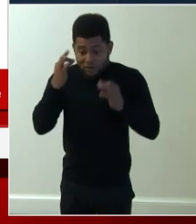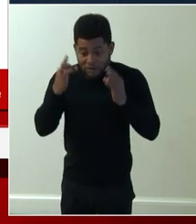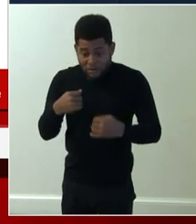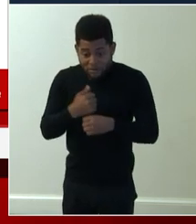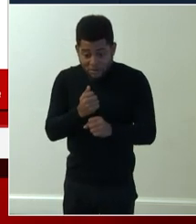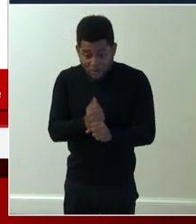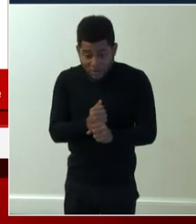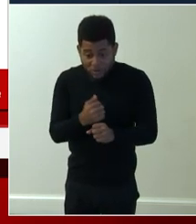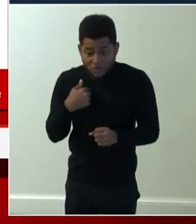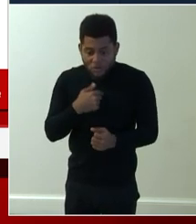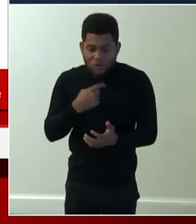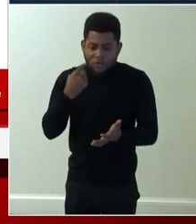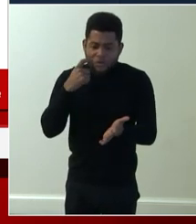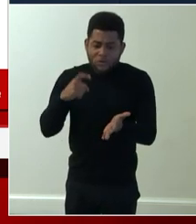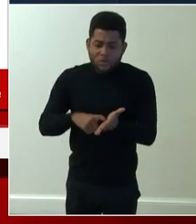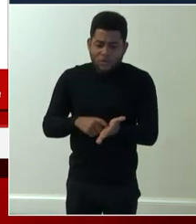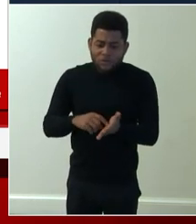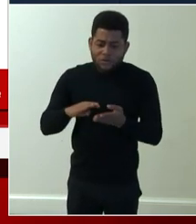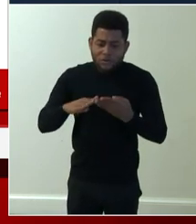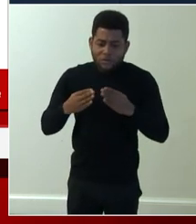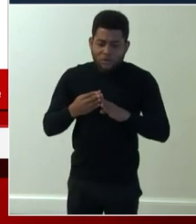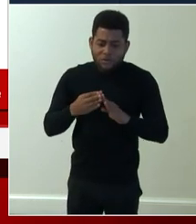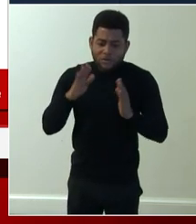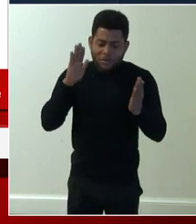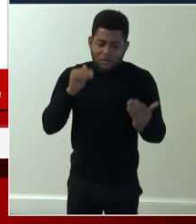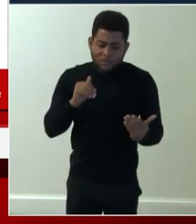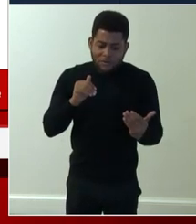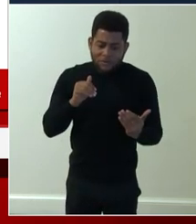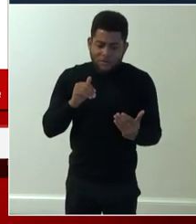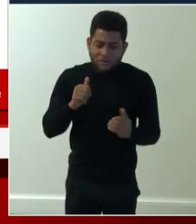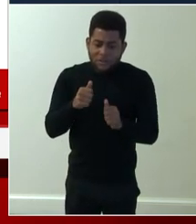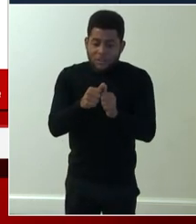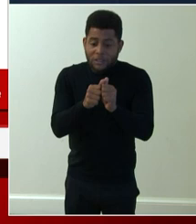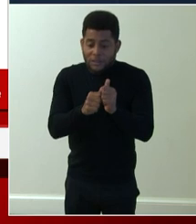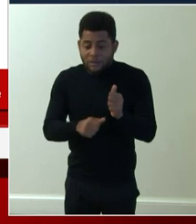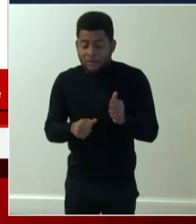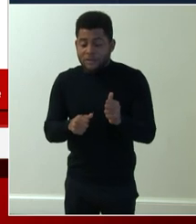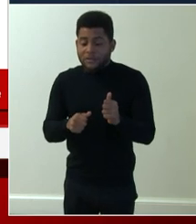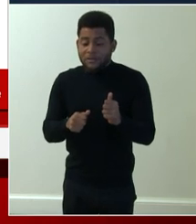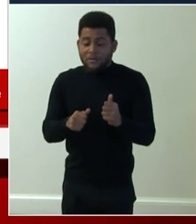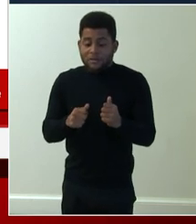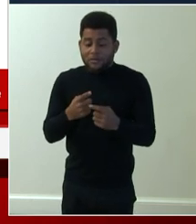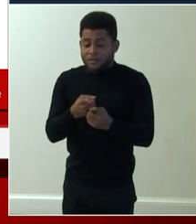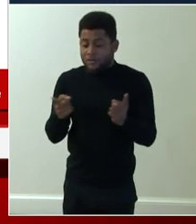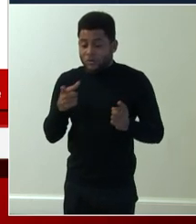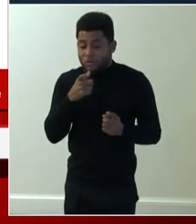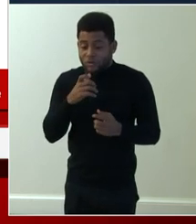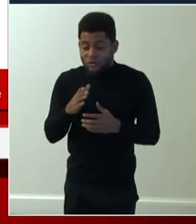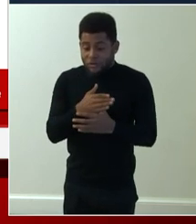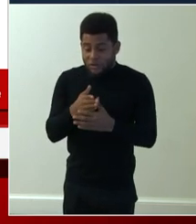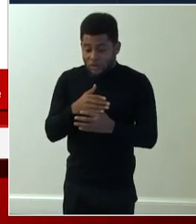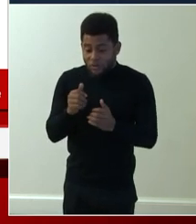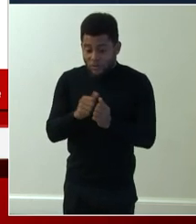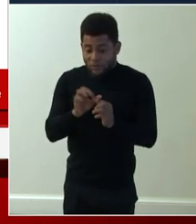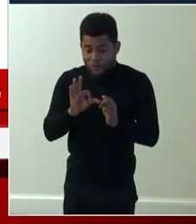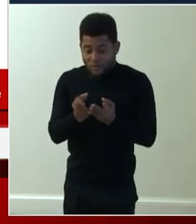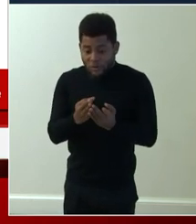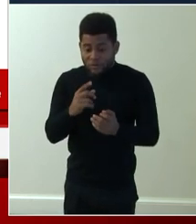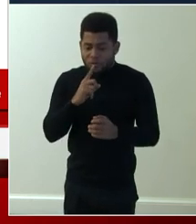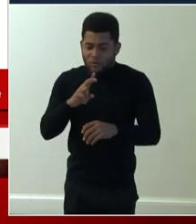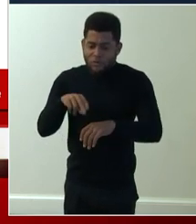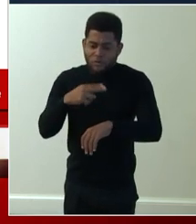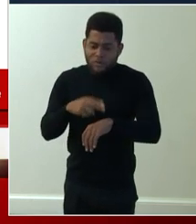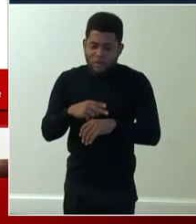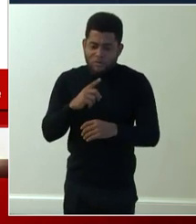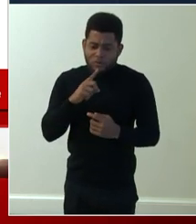do notify the community, and the expectation is each evening we'll share any adjustments to family. Of course, there will be